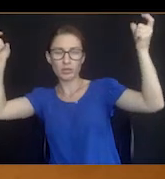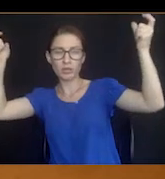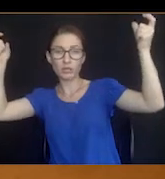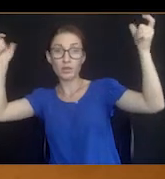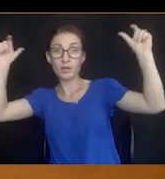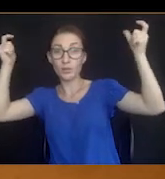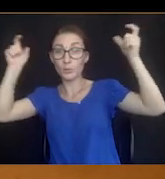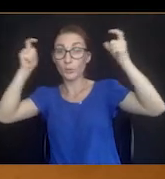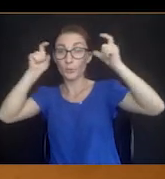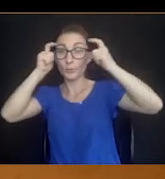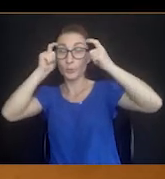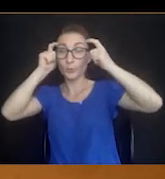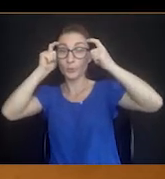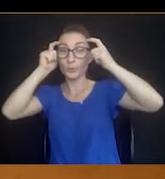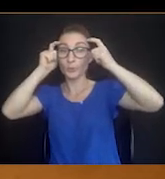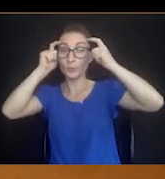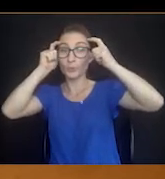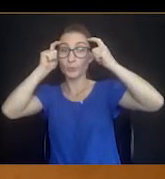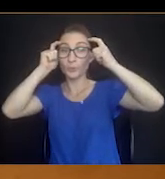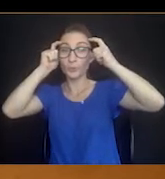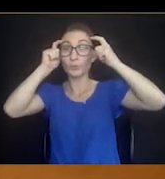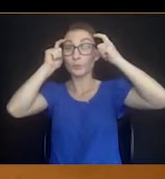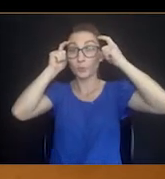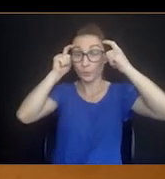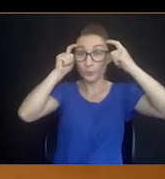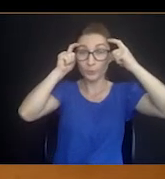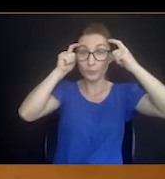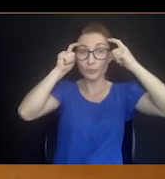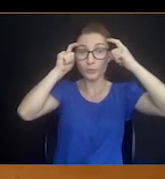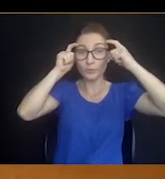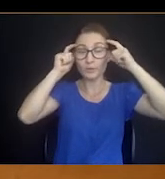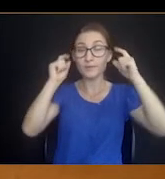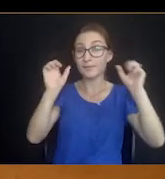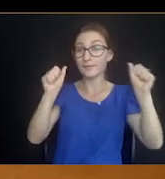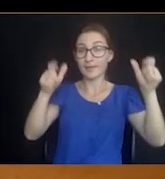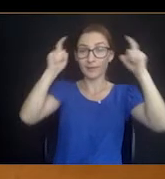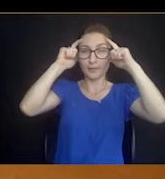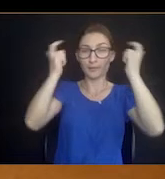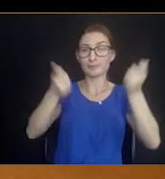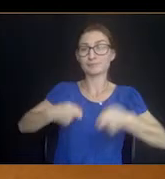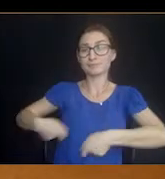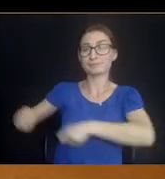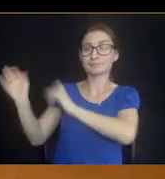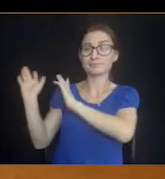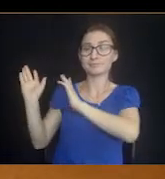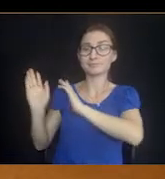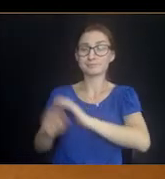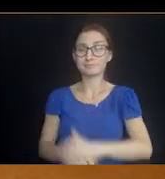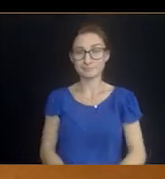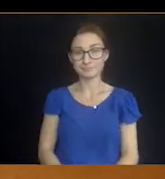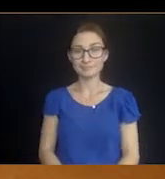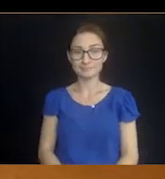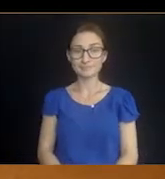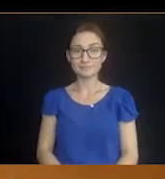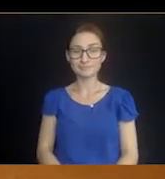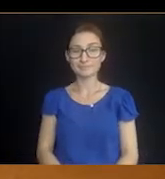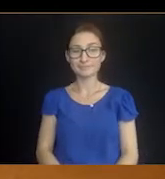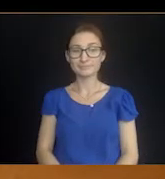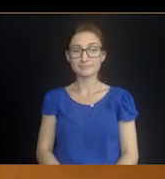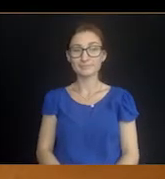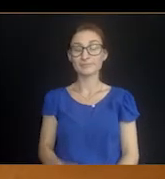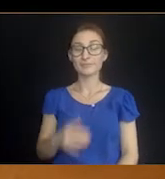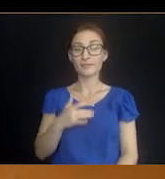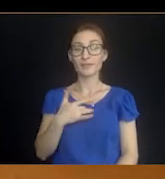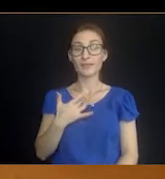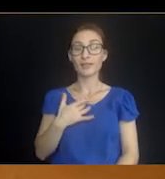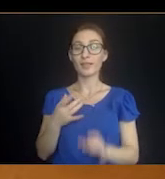when that tunnel vision, the expanded ego, when the ego doesn't expand, it actually contracts and sometimes